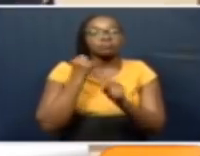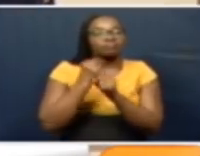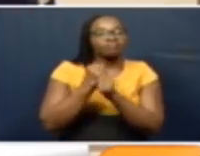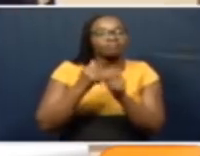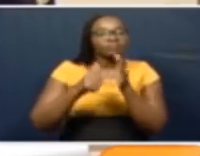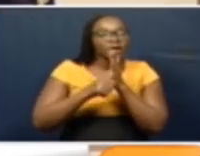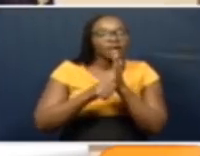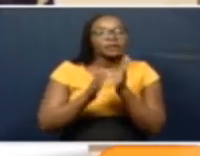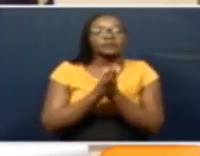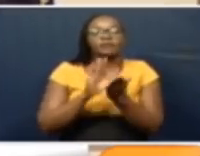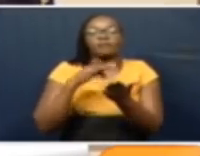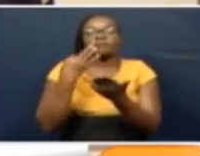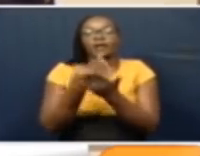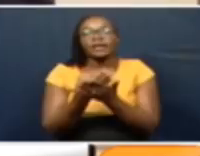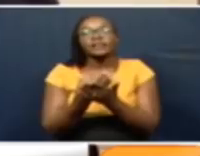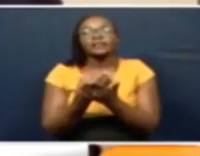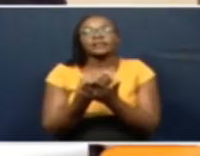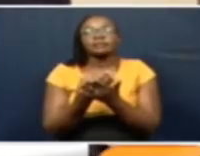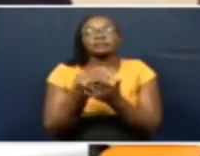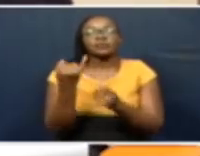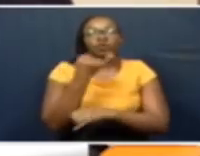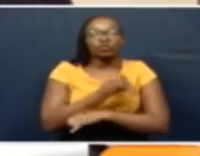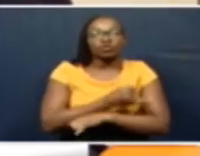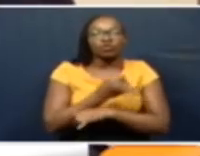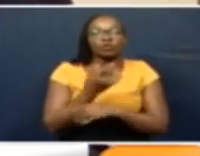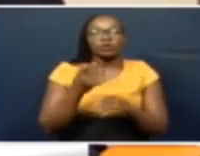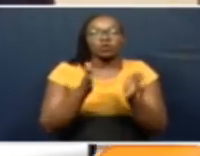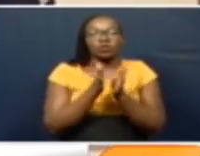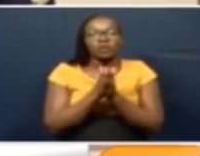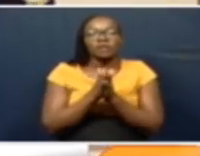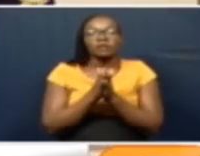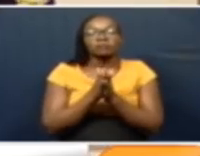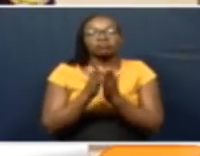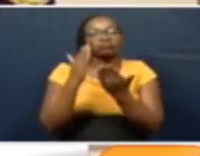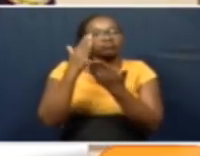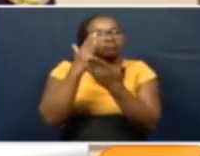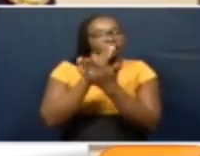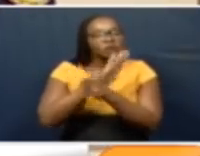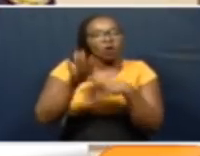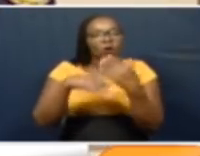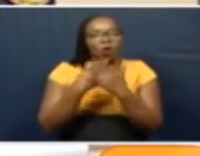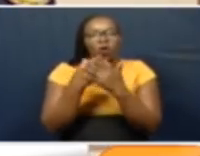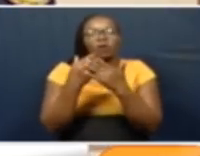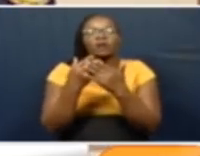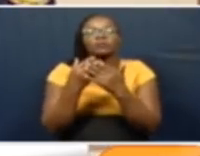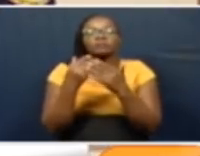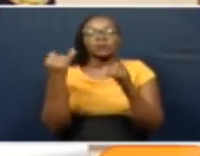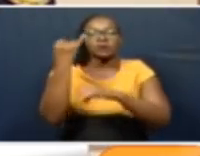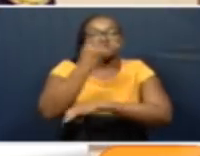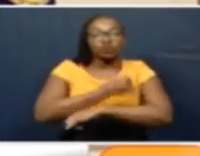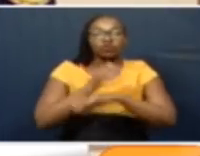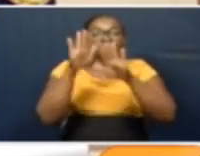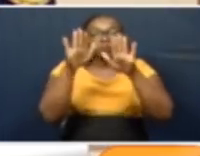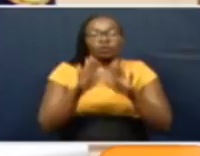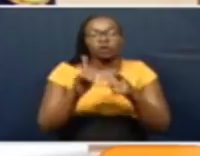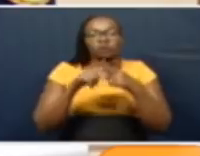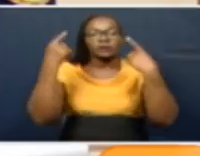of financing this dream and restructuring all institutions critical to its